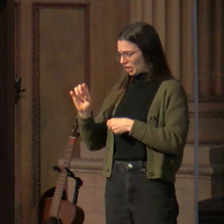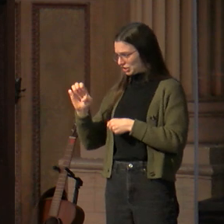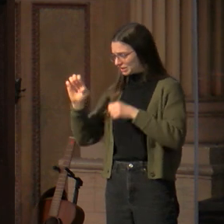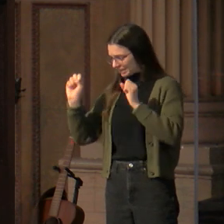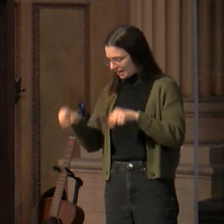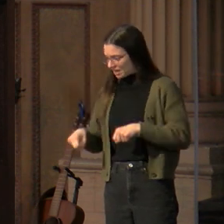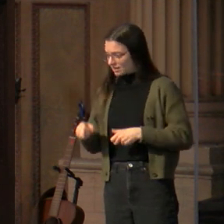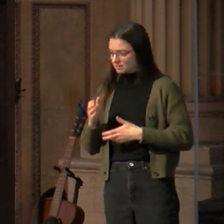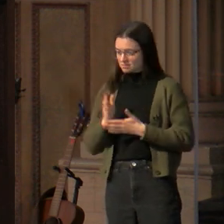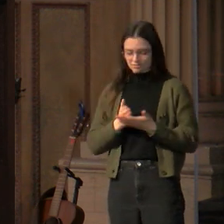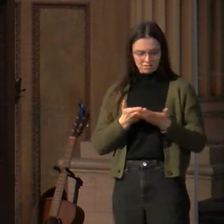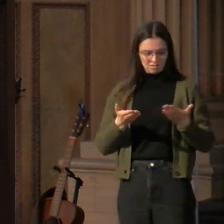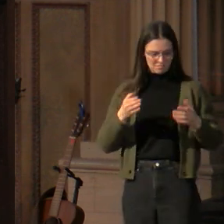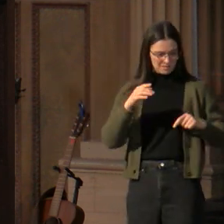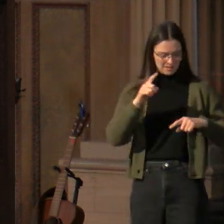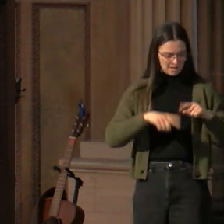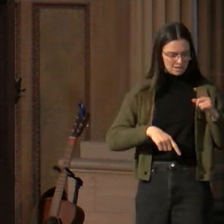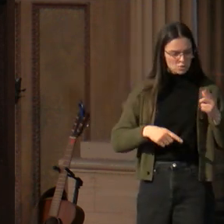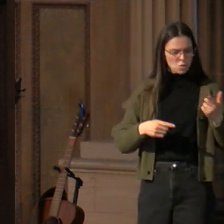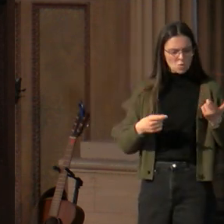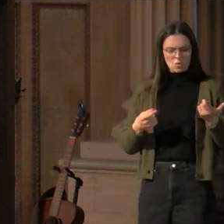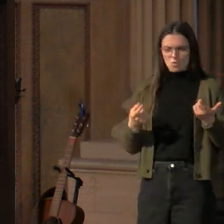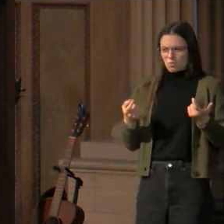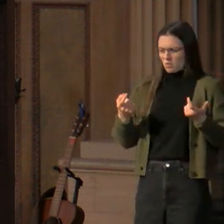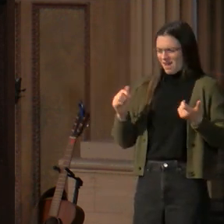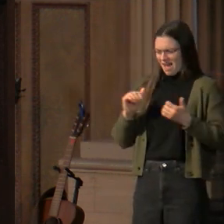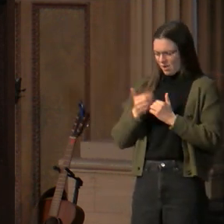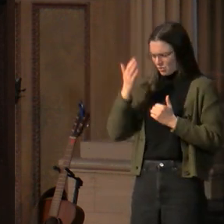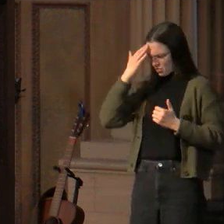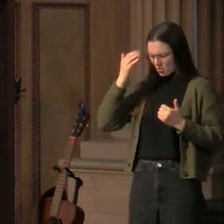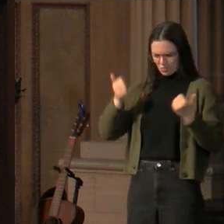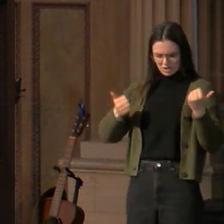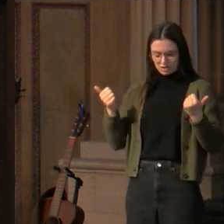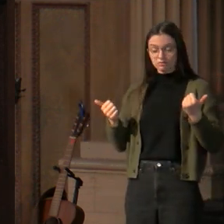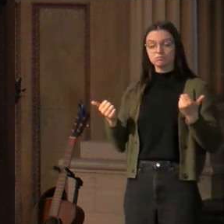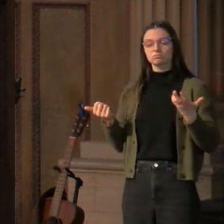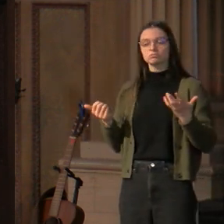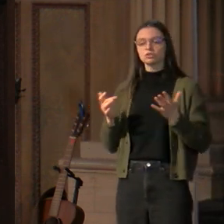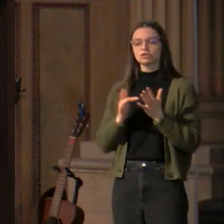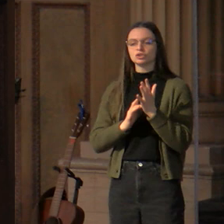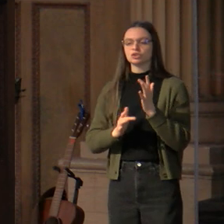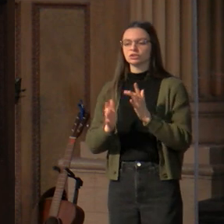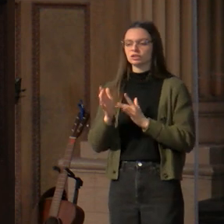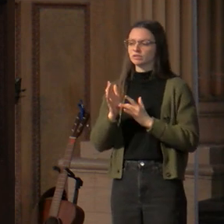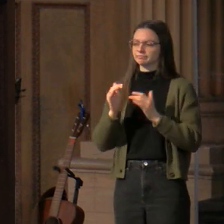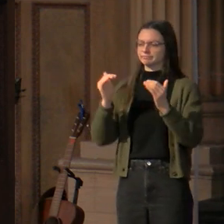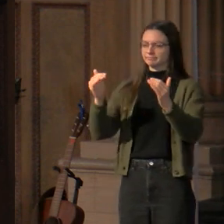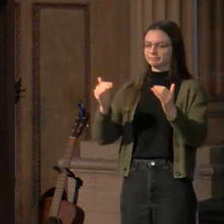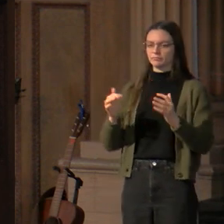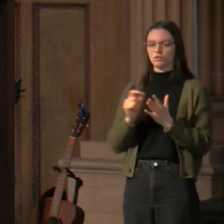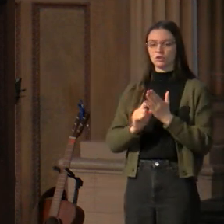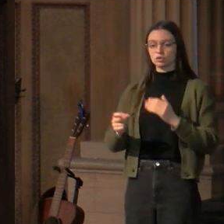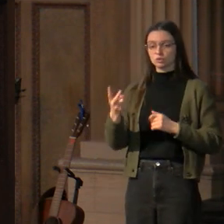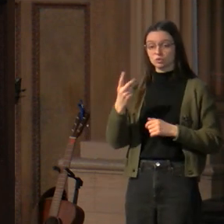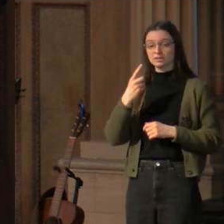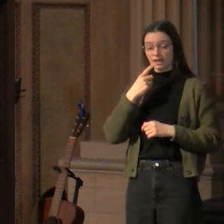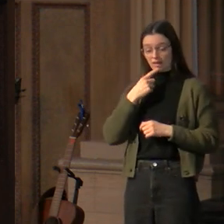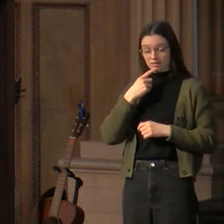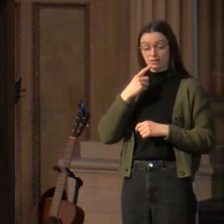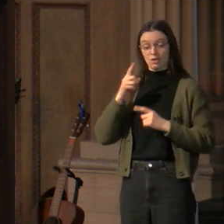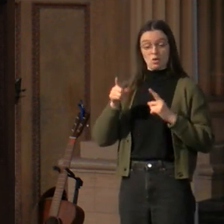that we're not supposed to make, the kind of judging we're not supposed to do. He says, for with the judgment you pronounce, you will be judged.